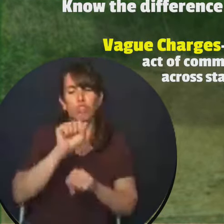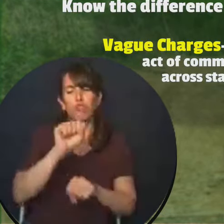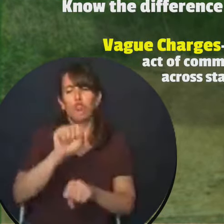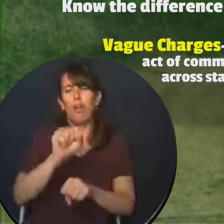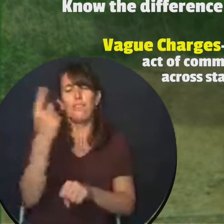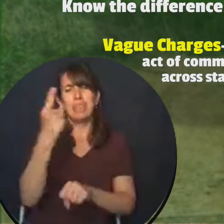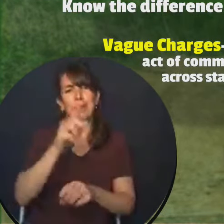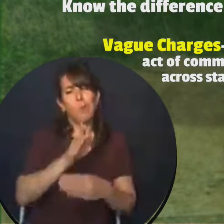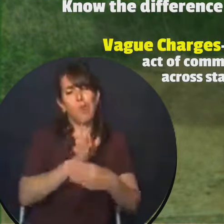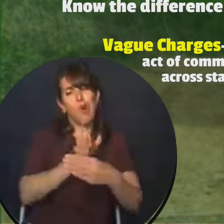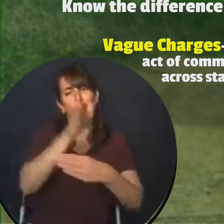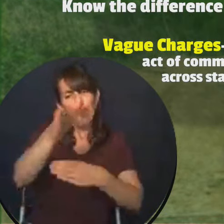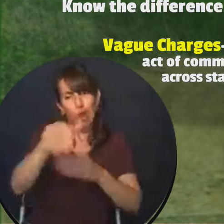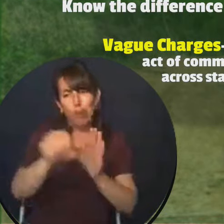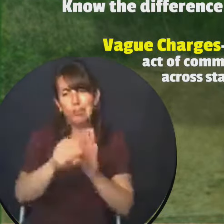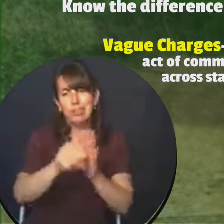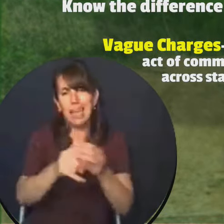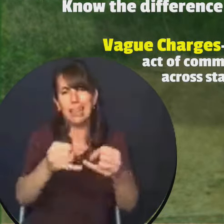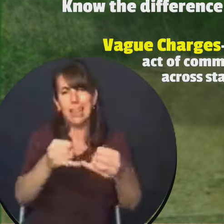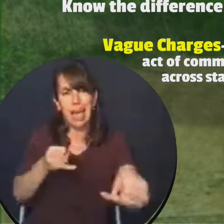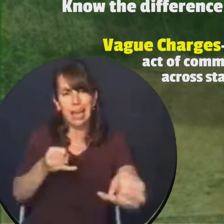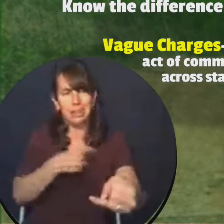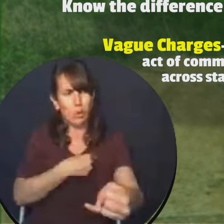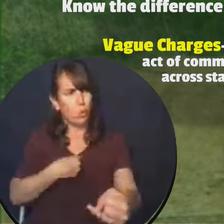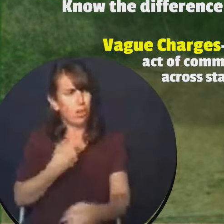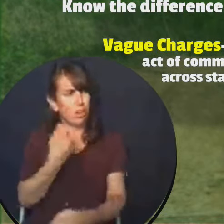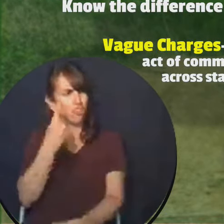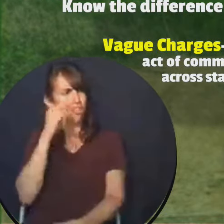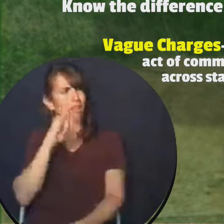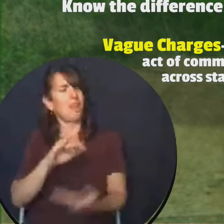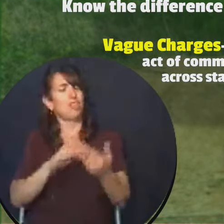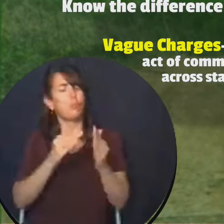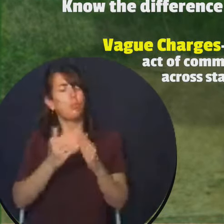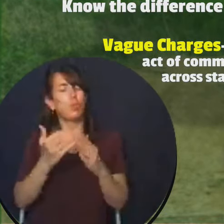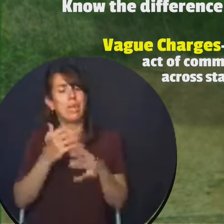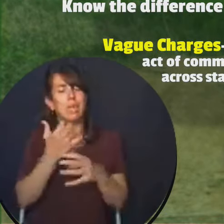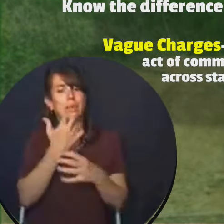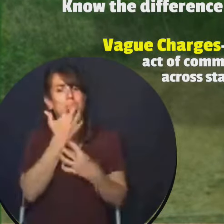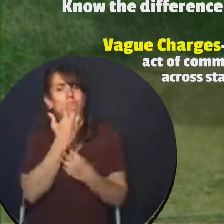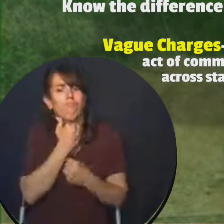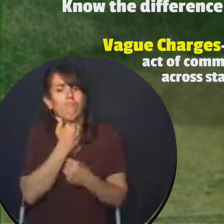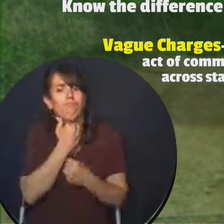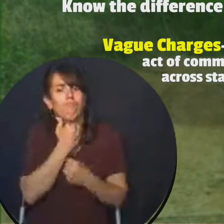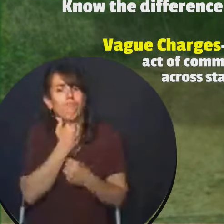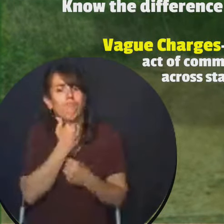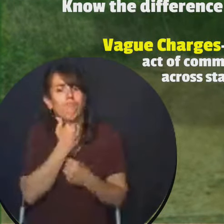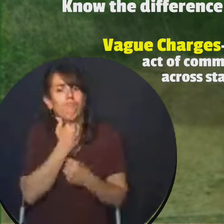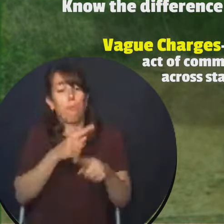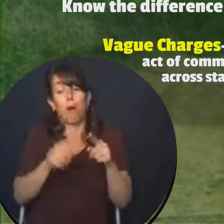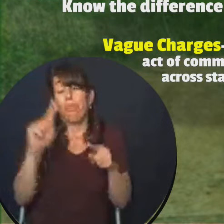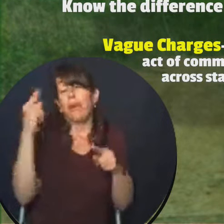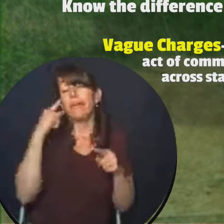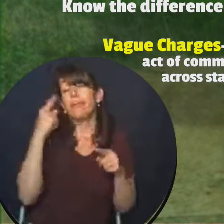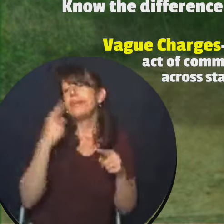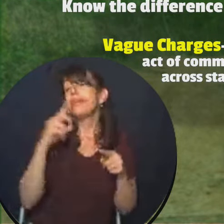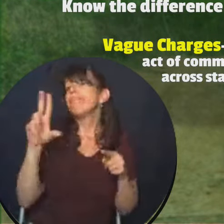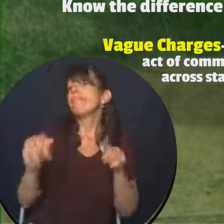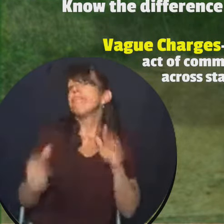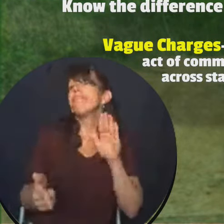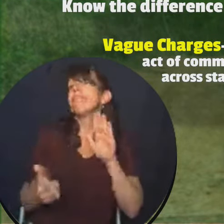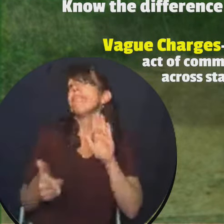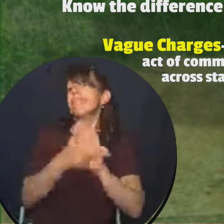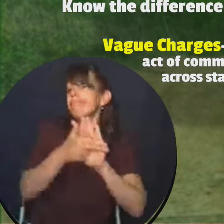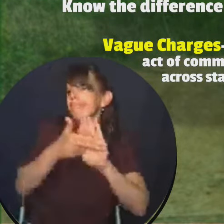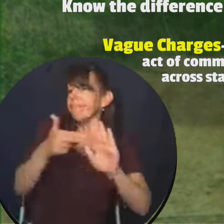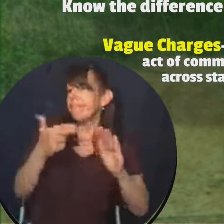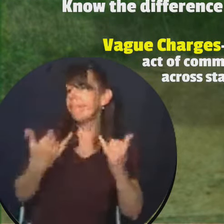as community care. And the government has said that that specific act is now illegal. And so we are understanding that if